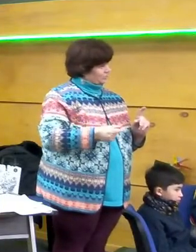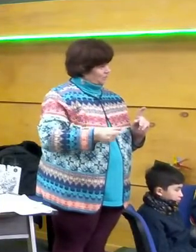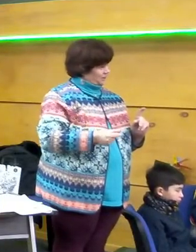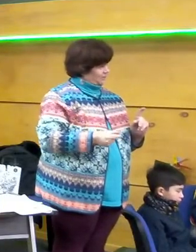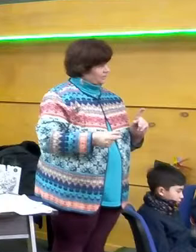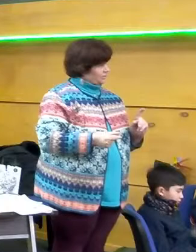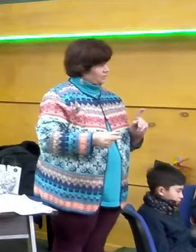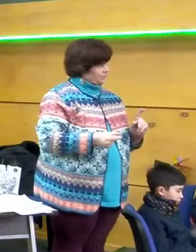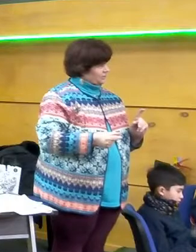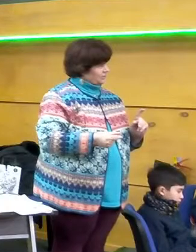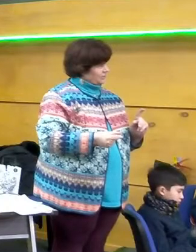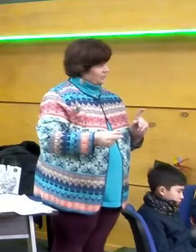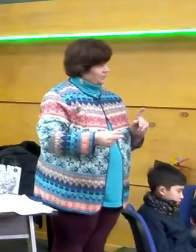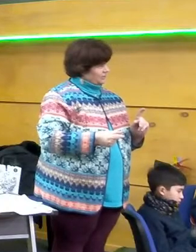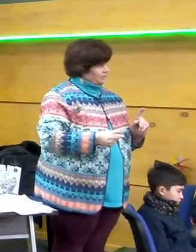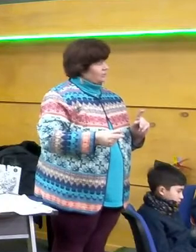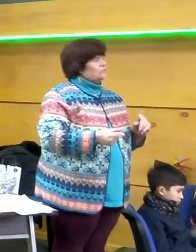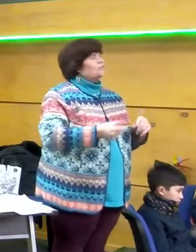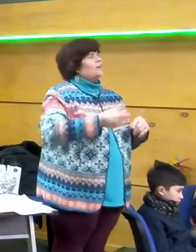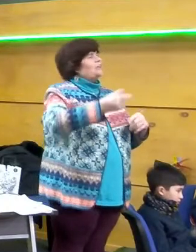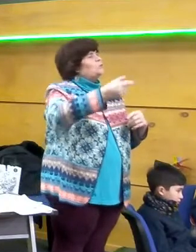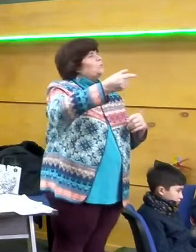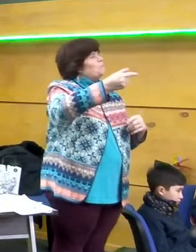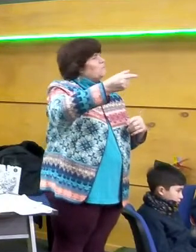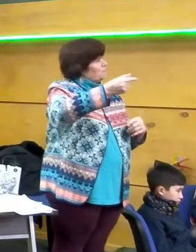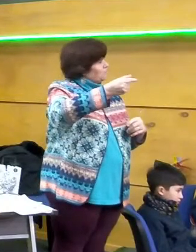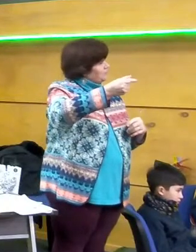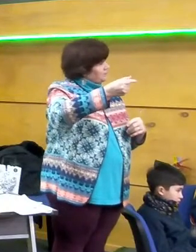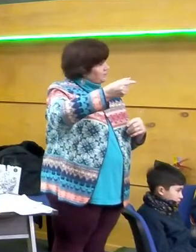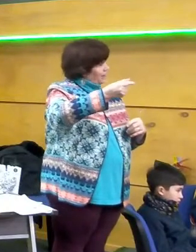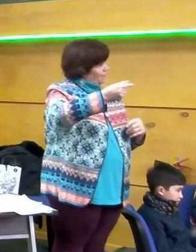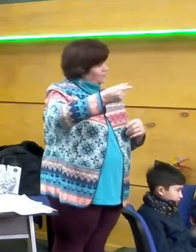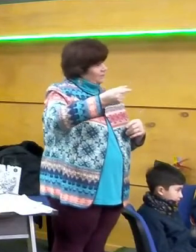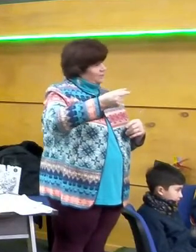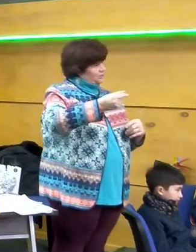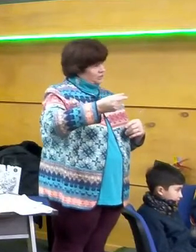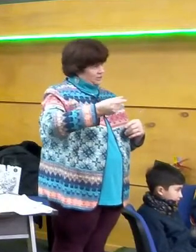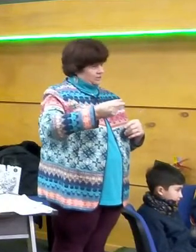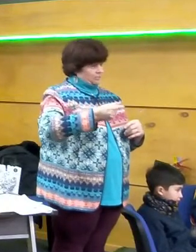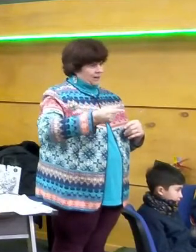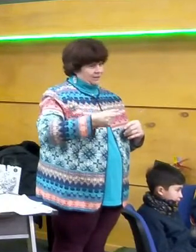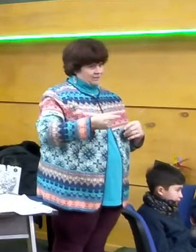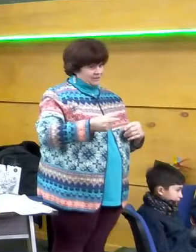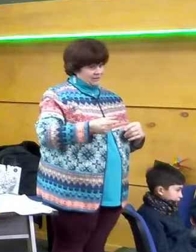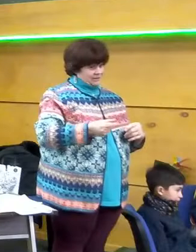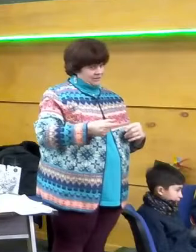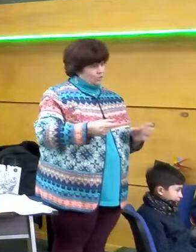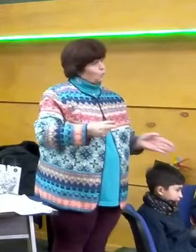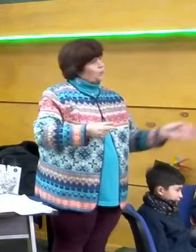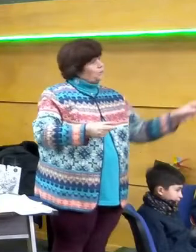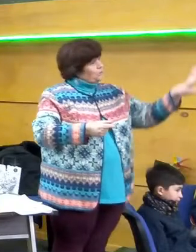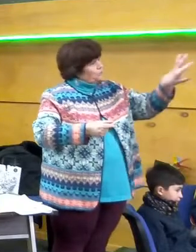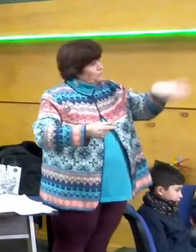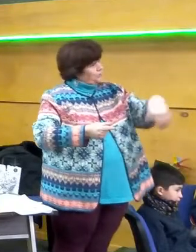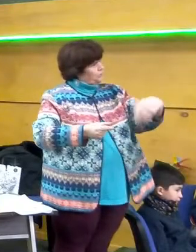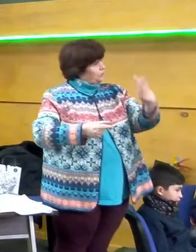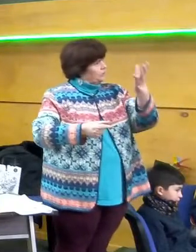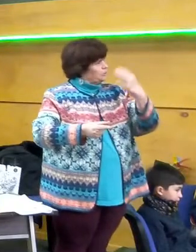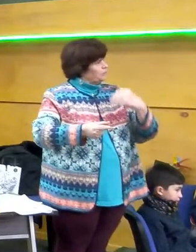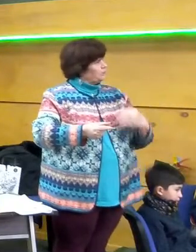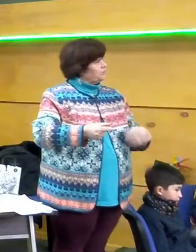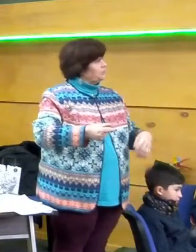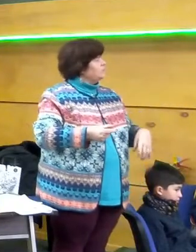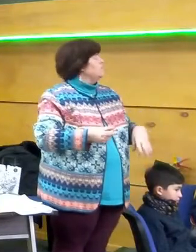down the page. So that you remember to stop at each spot where you put